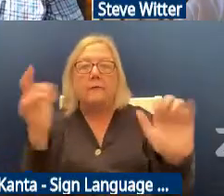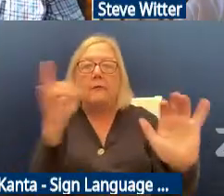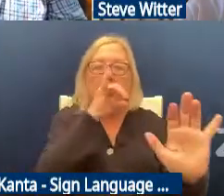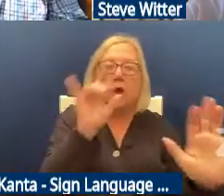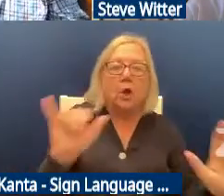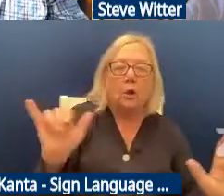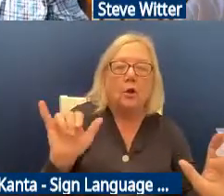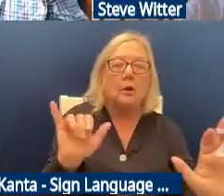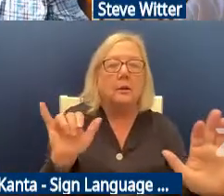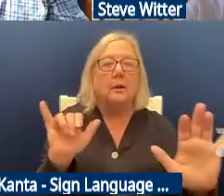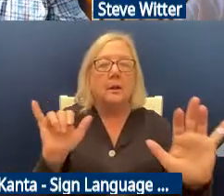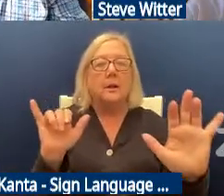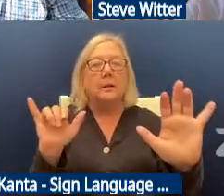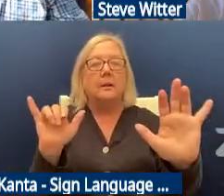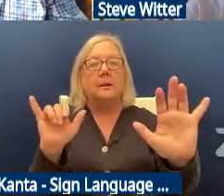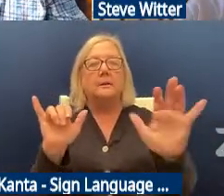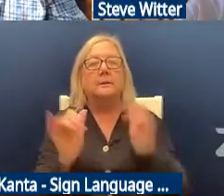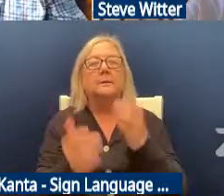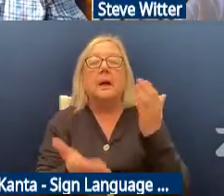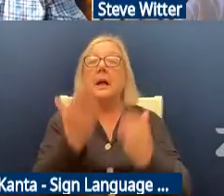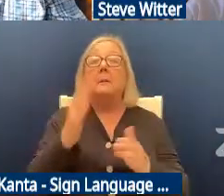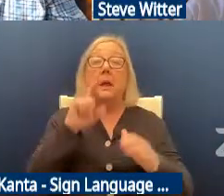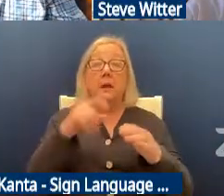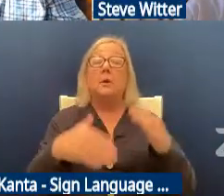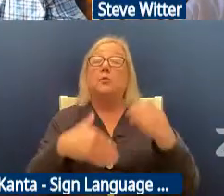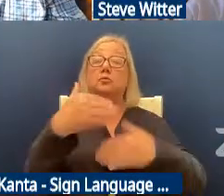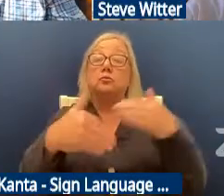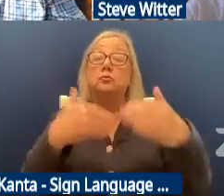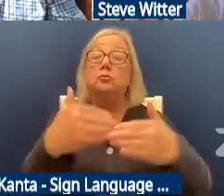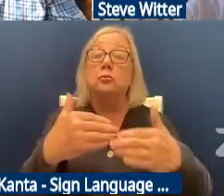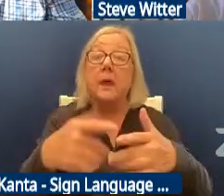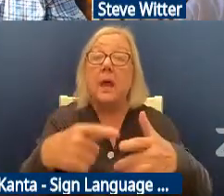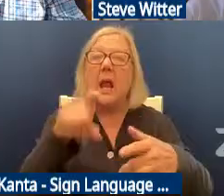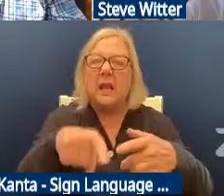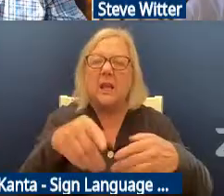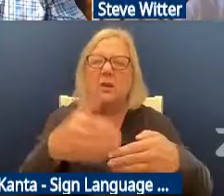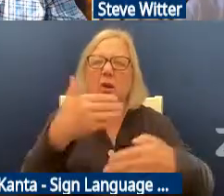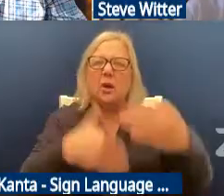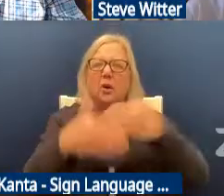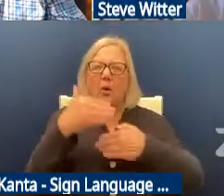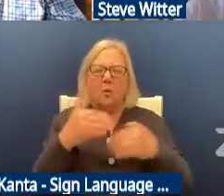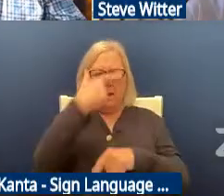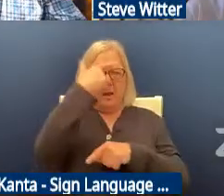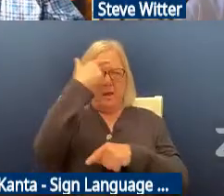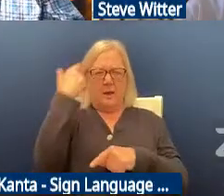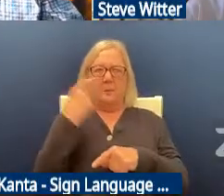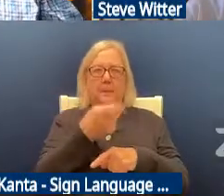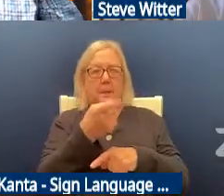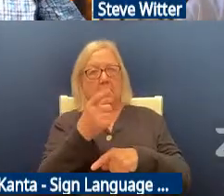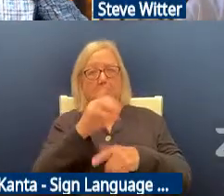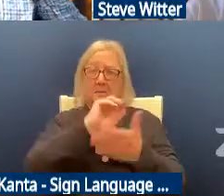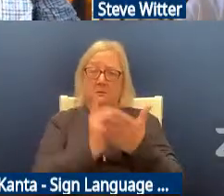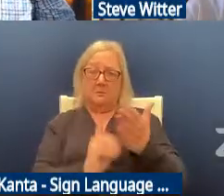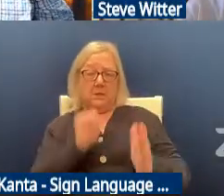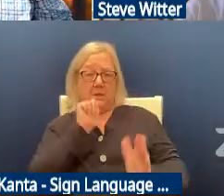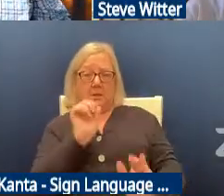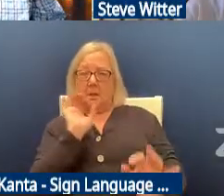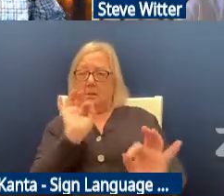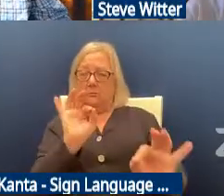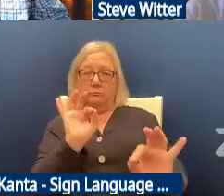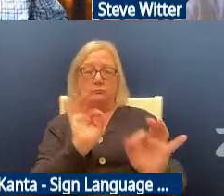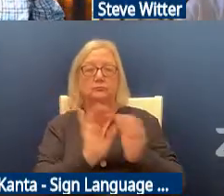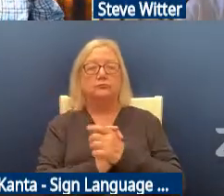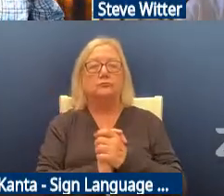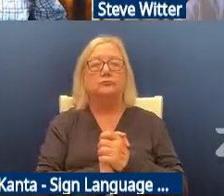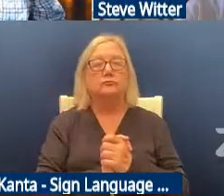pause to reevaluate. That's worth it, because those urban environments are either going to be successful and propel